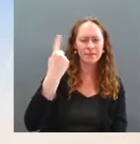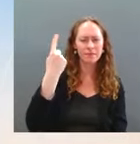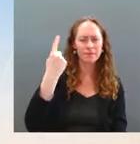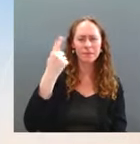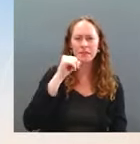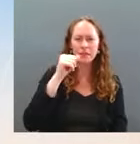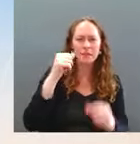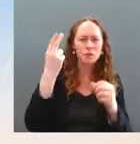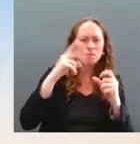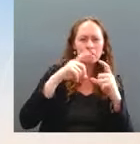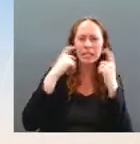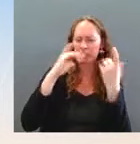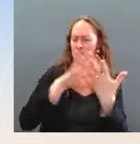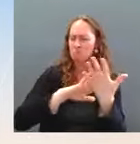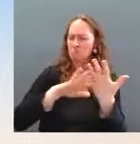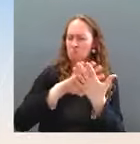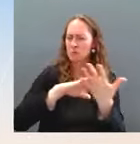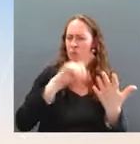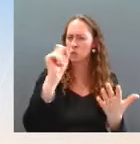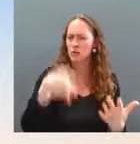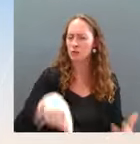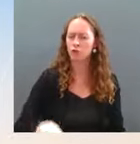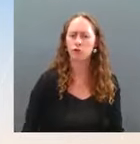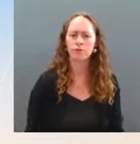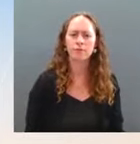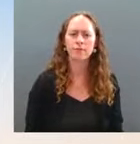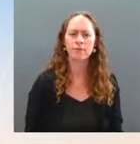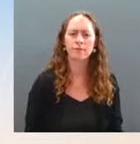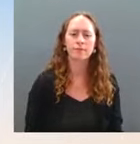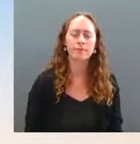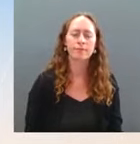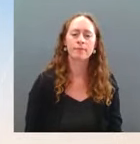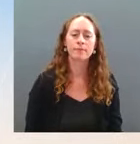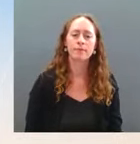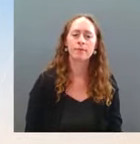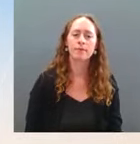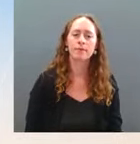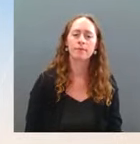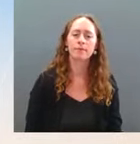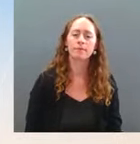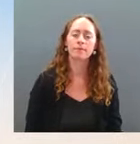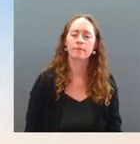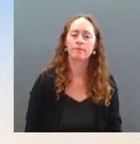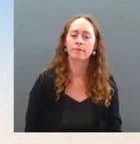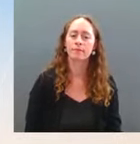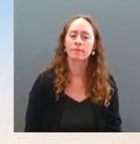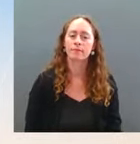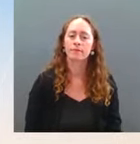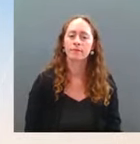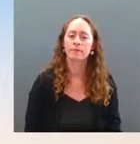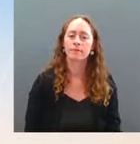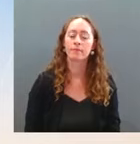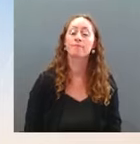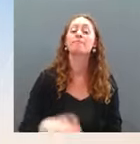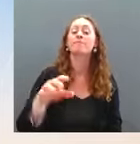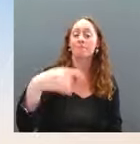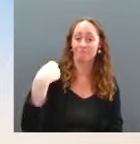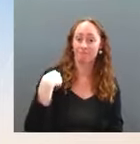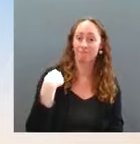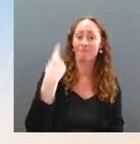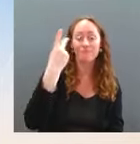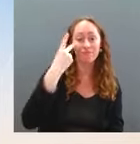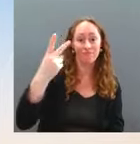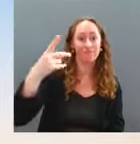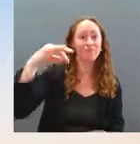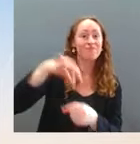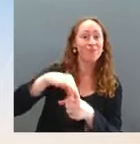watched most parts of the vote, but I know that she was alone up kind of on the dais for the vast majority of that. And of